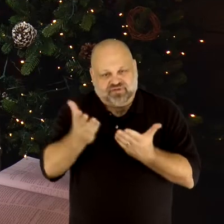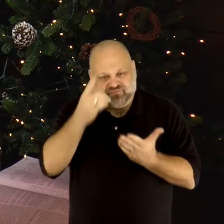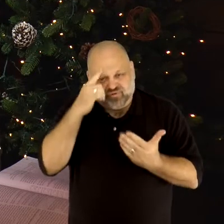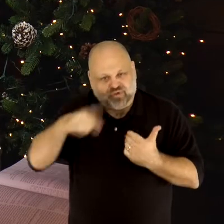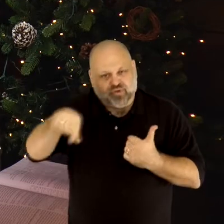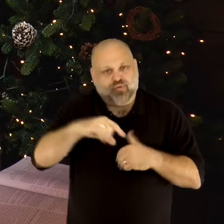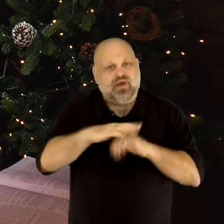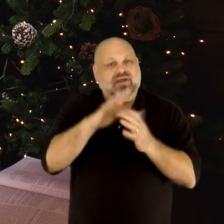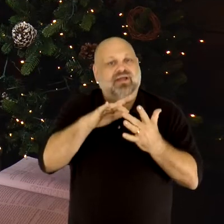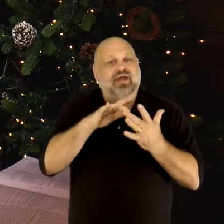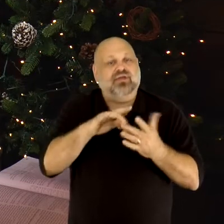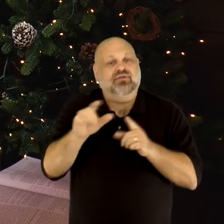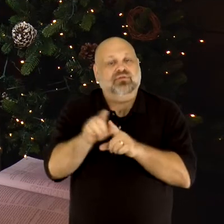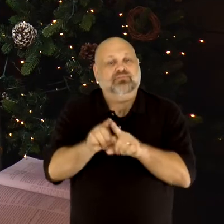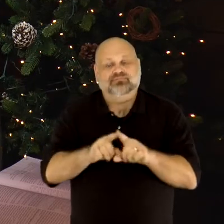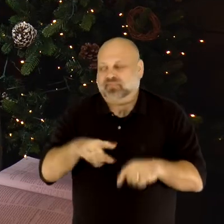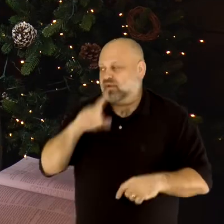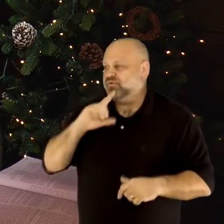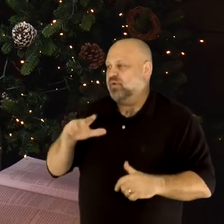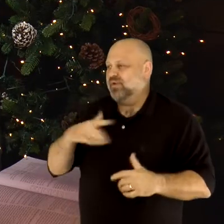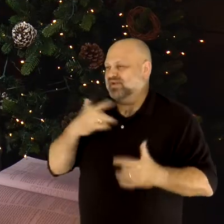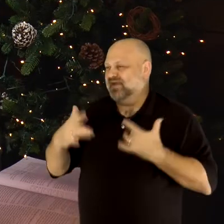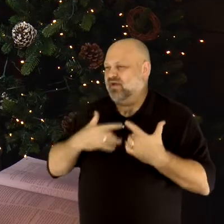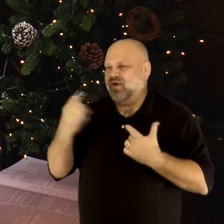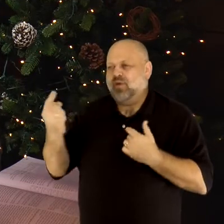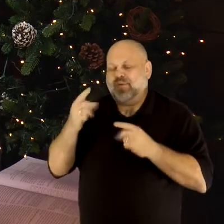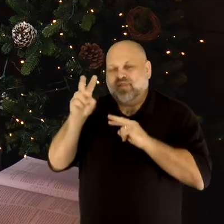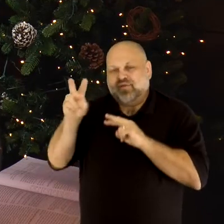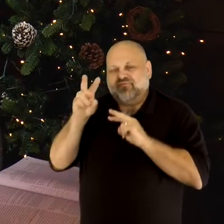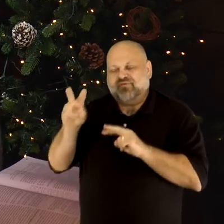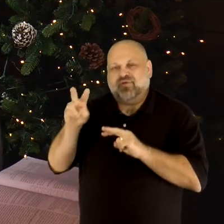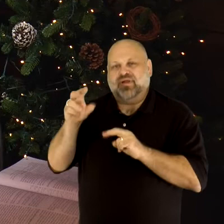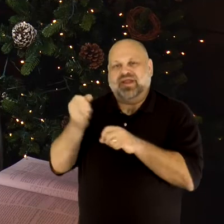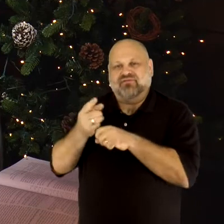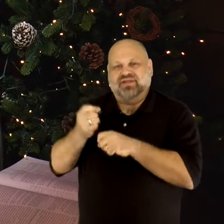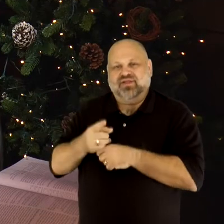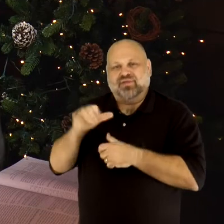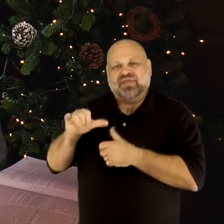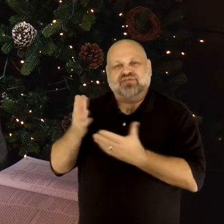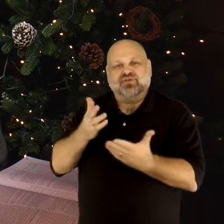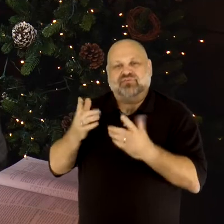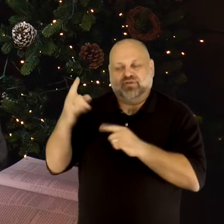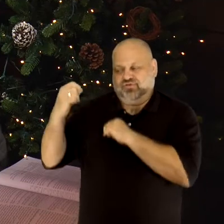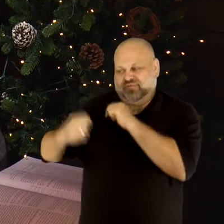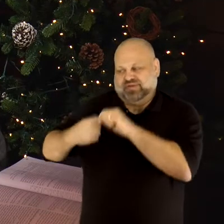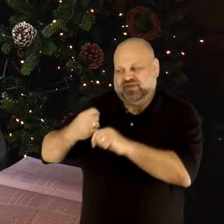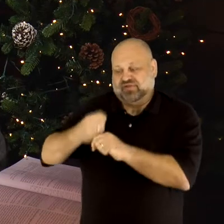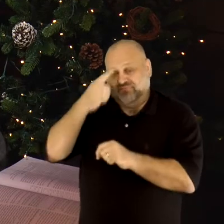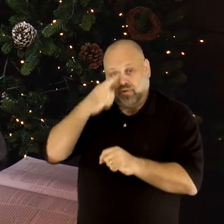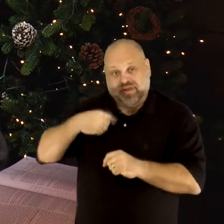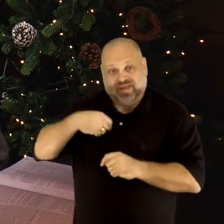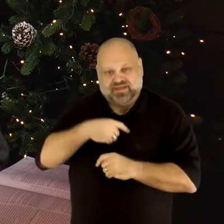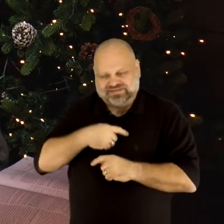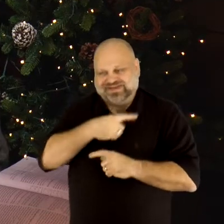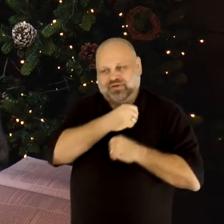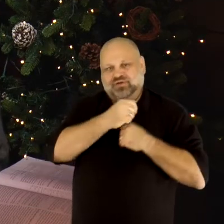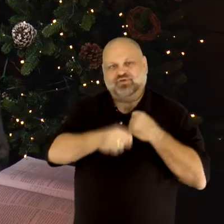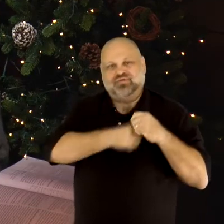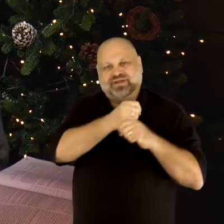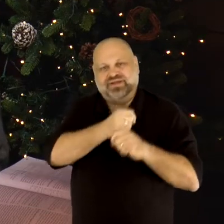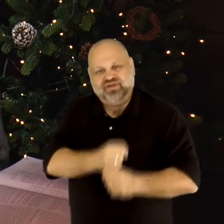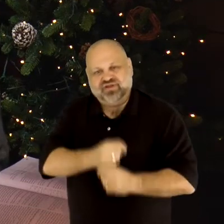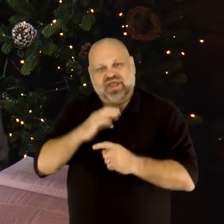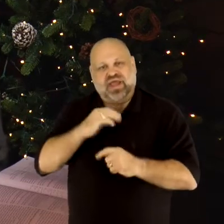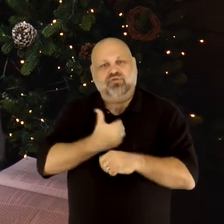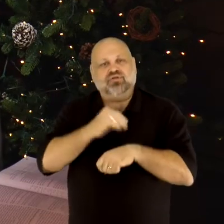online as well. That is so exciting. I always look forward every year to that service. It's just become a tradition for us and a tradition